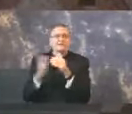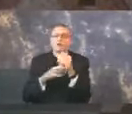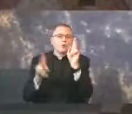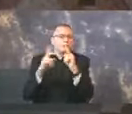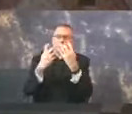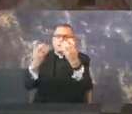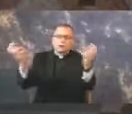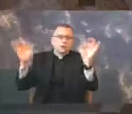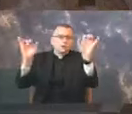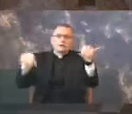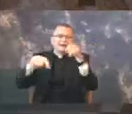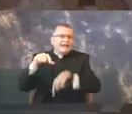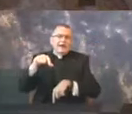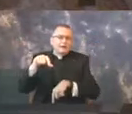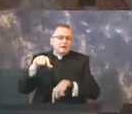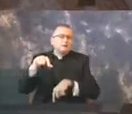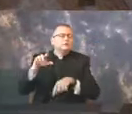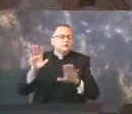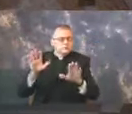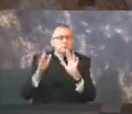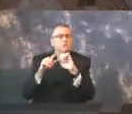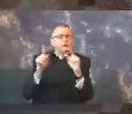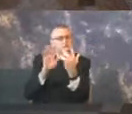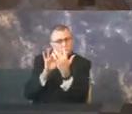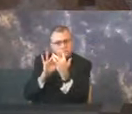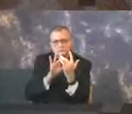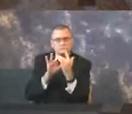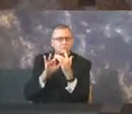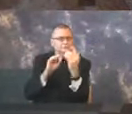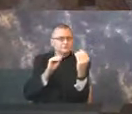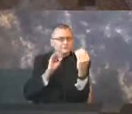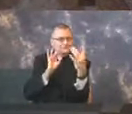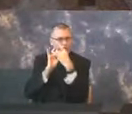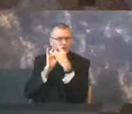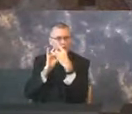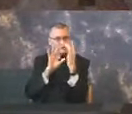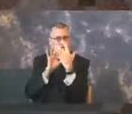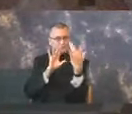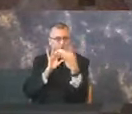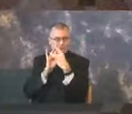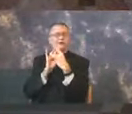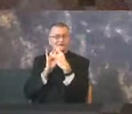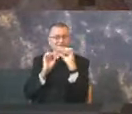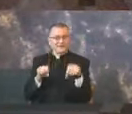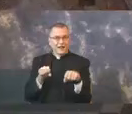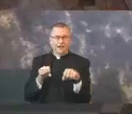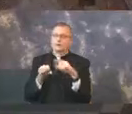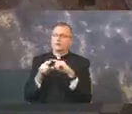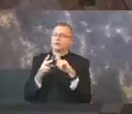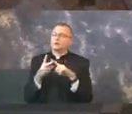faithful, joined by social media when that is possible. But even if we're celebrating physically alone,